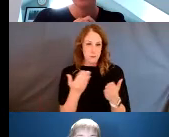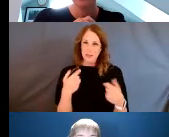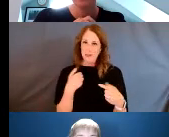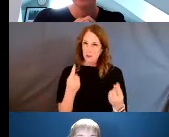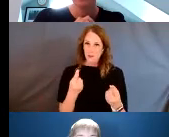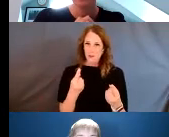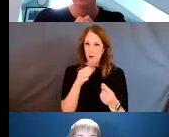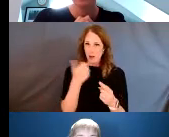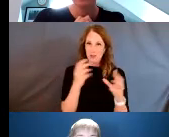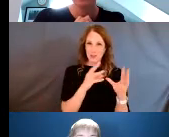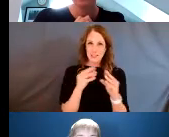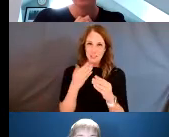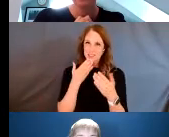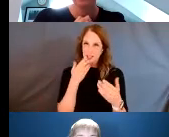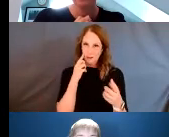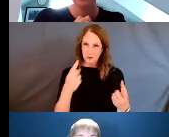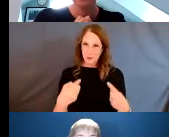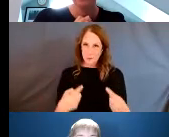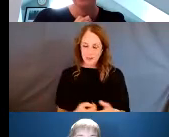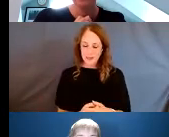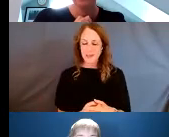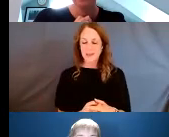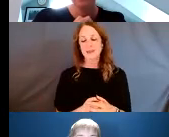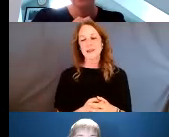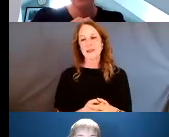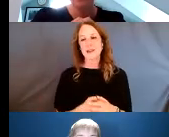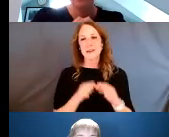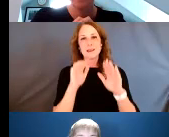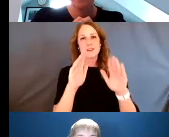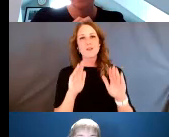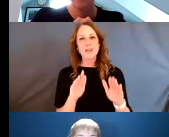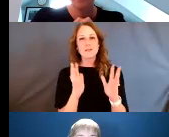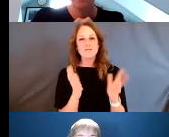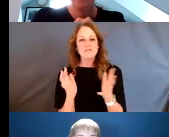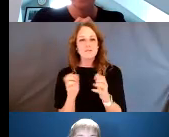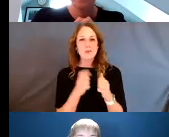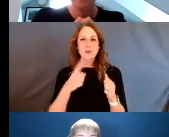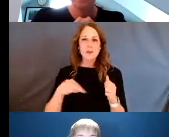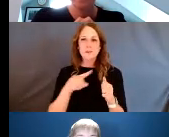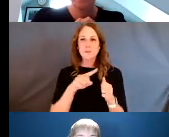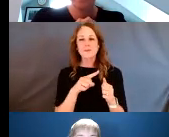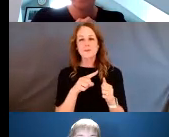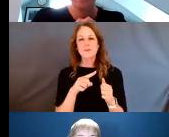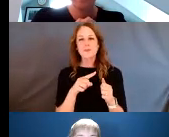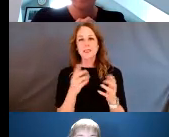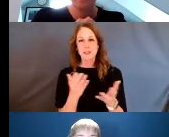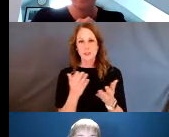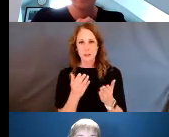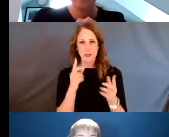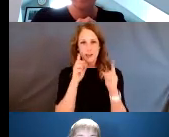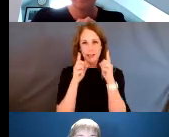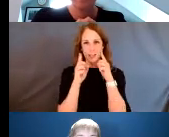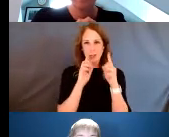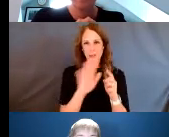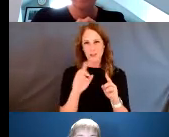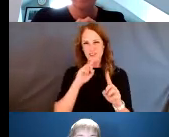well, thank you for coming to those. It was great to chat with everyone in the chat and hear your answers to all of